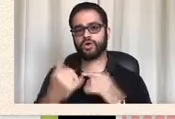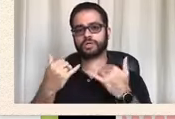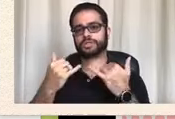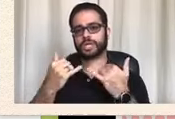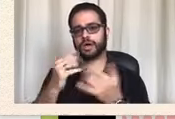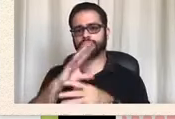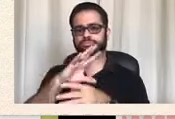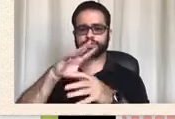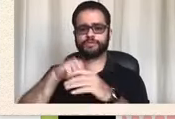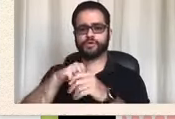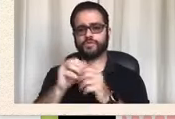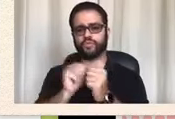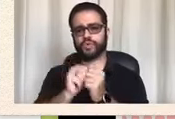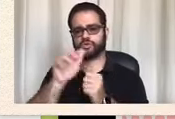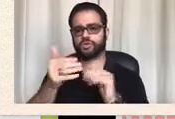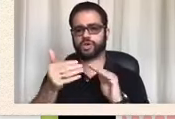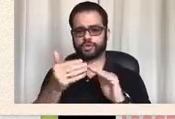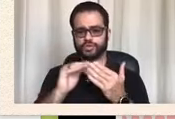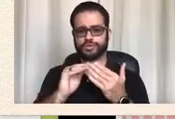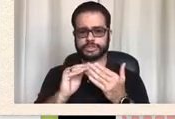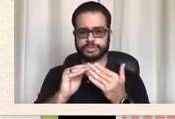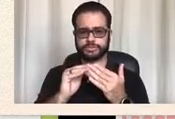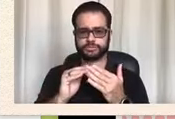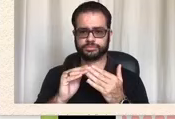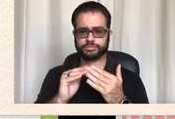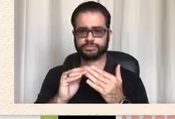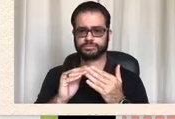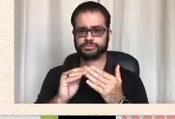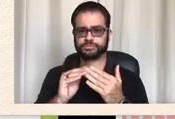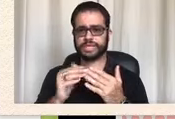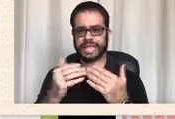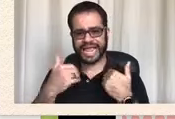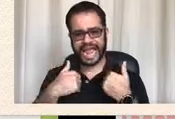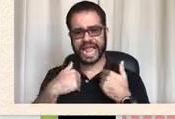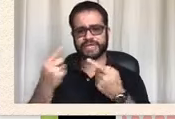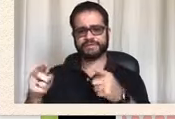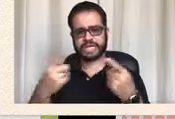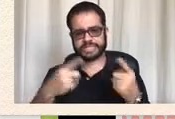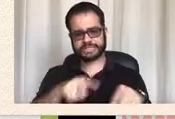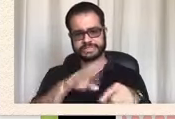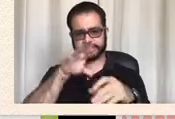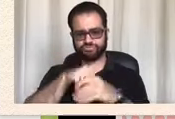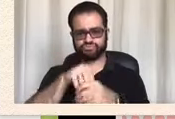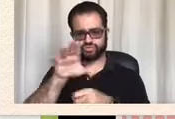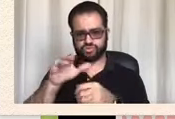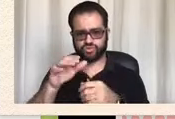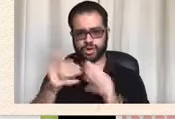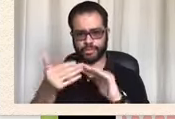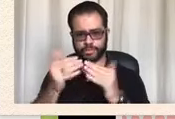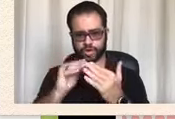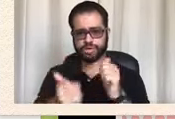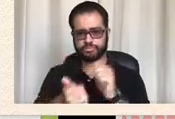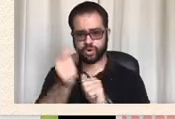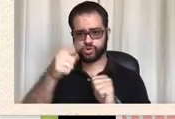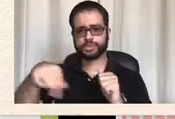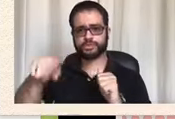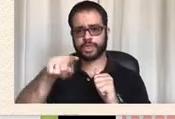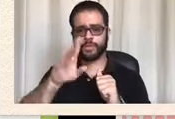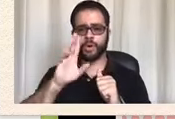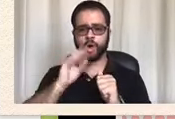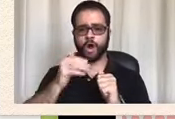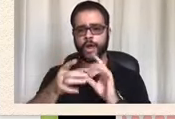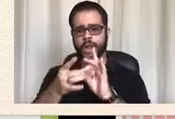Hold events in your community. Most of them are going to be related to disability